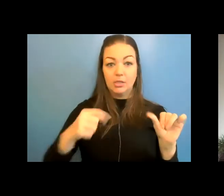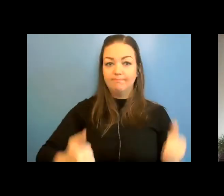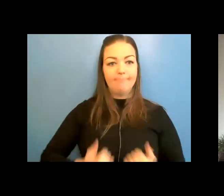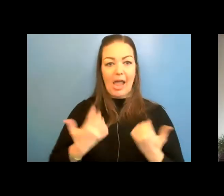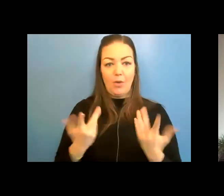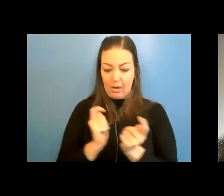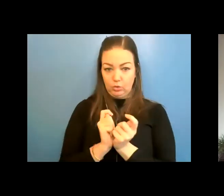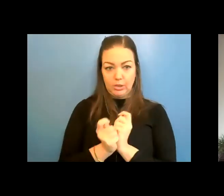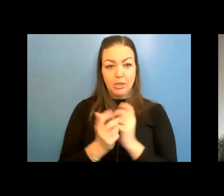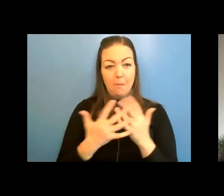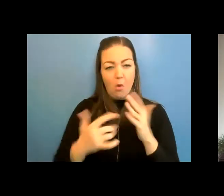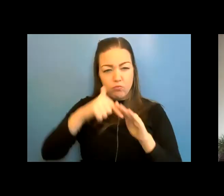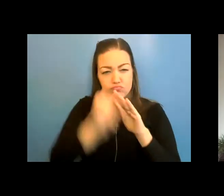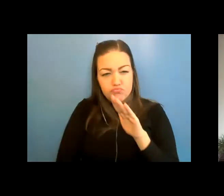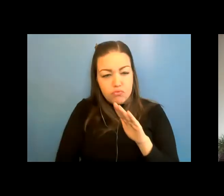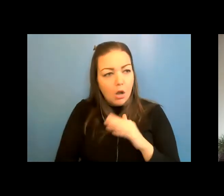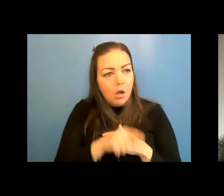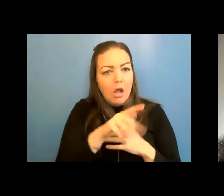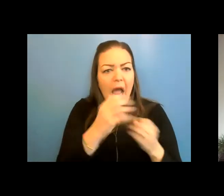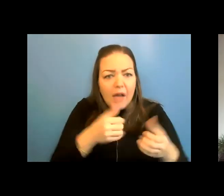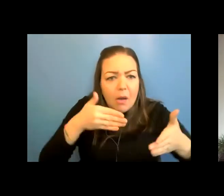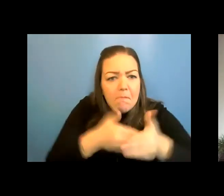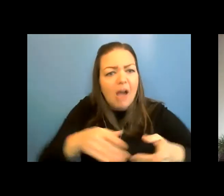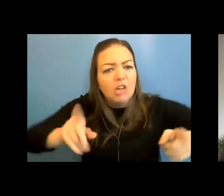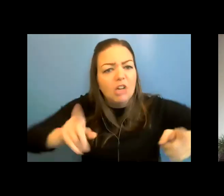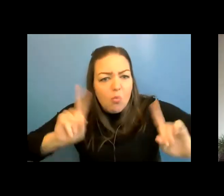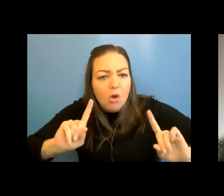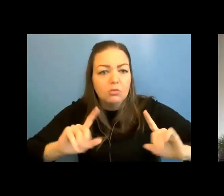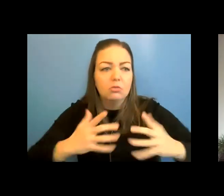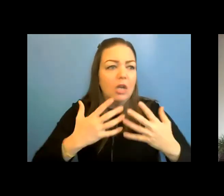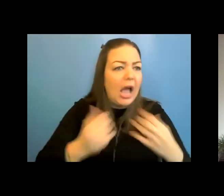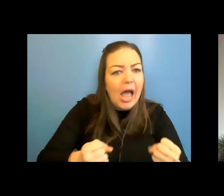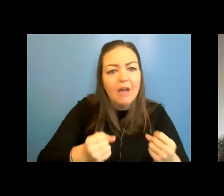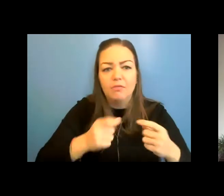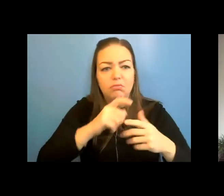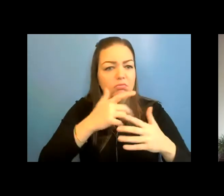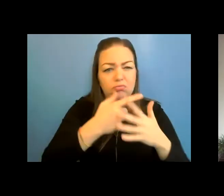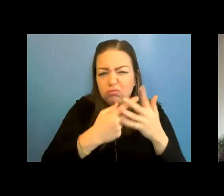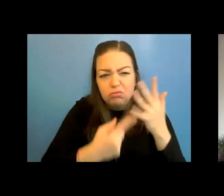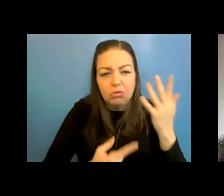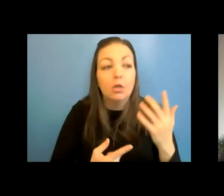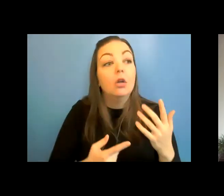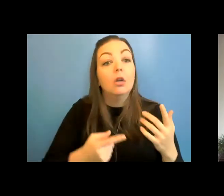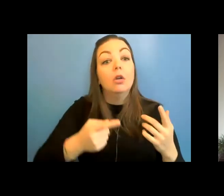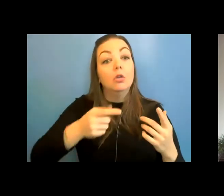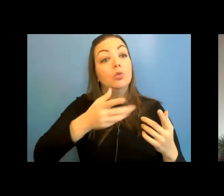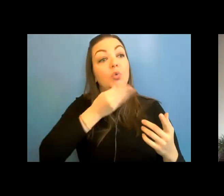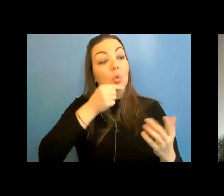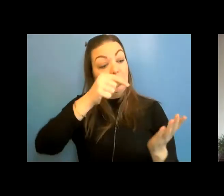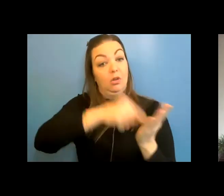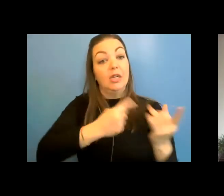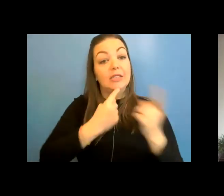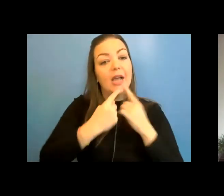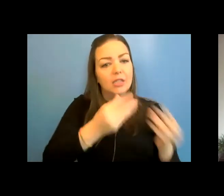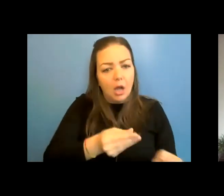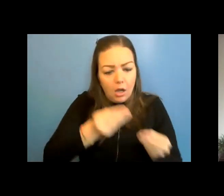different barriers our applicants face or don't face. So we use this data to identify gaps in our commissioning. And there's a link